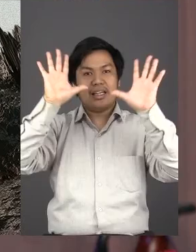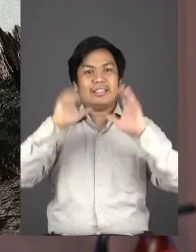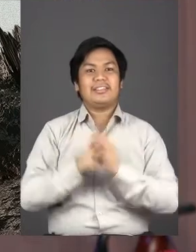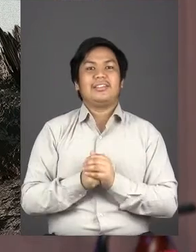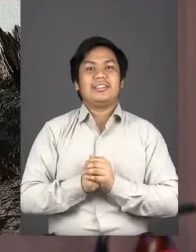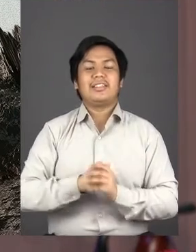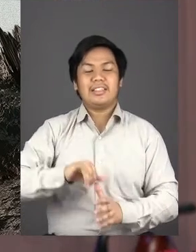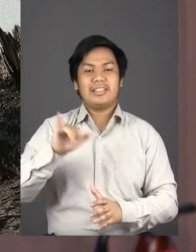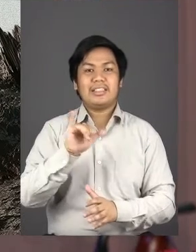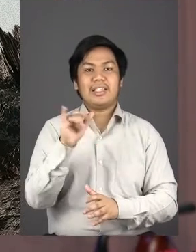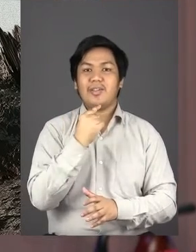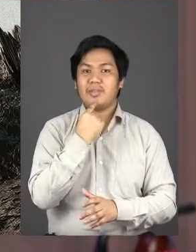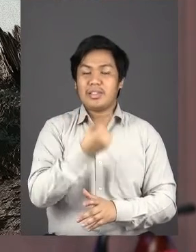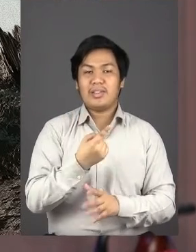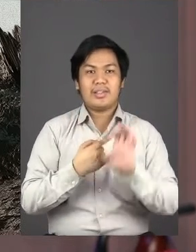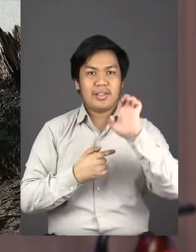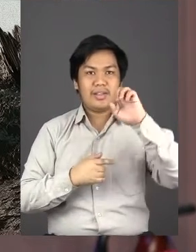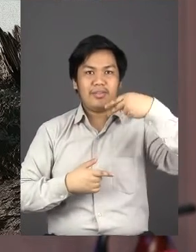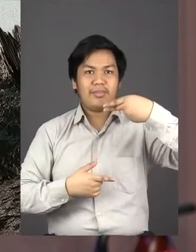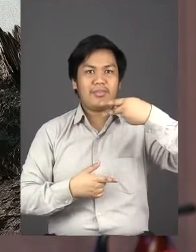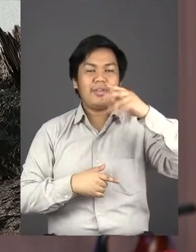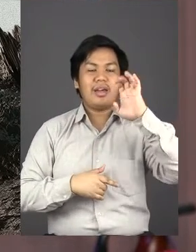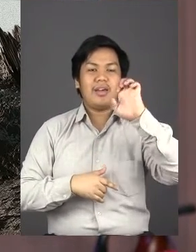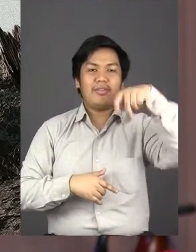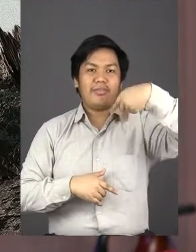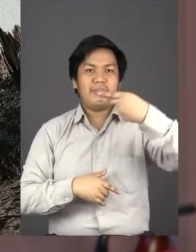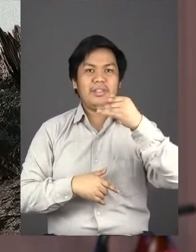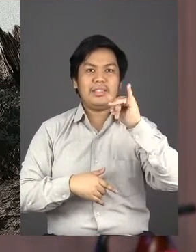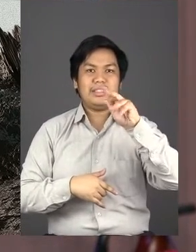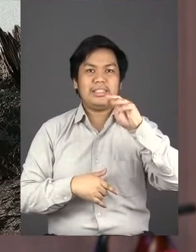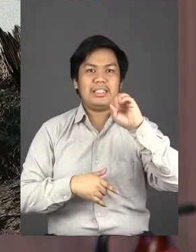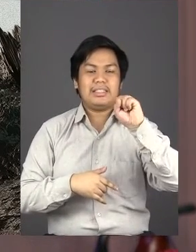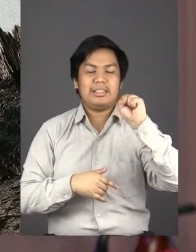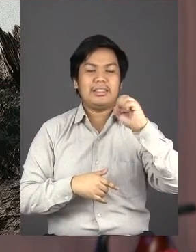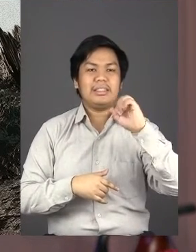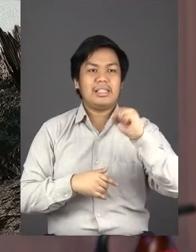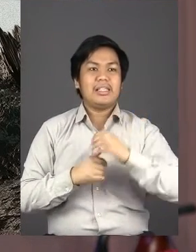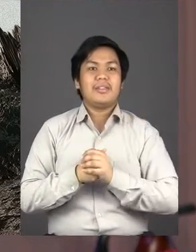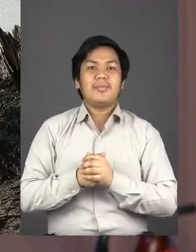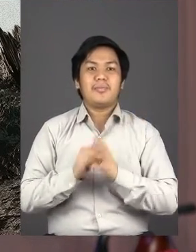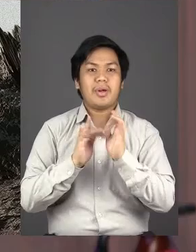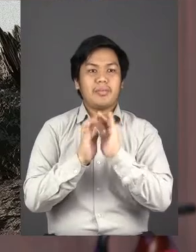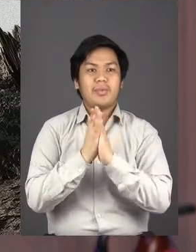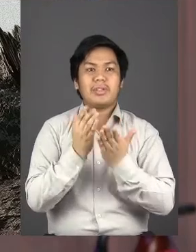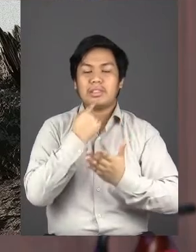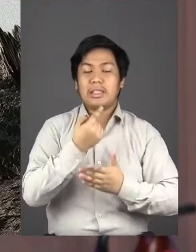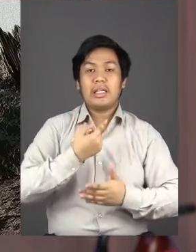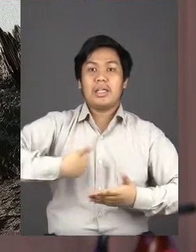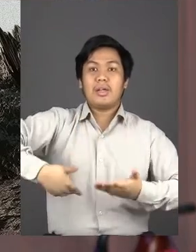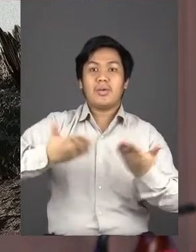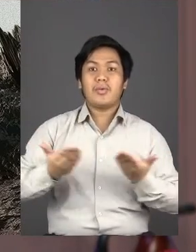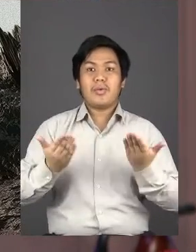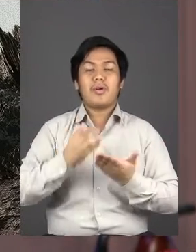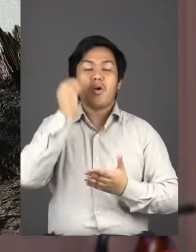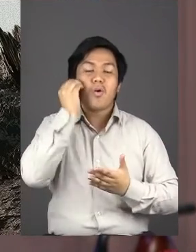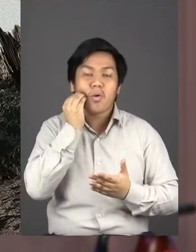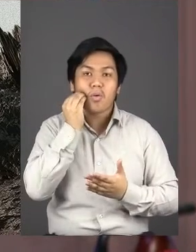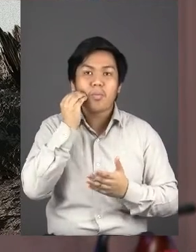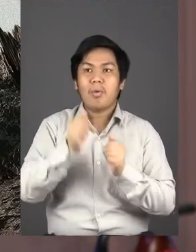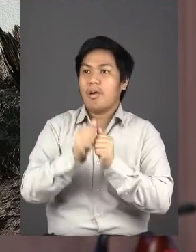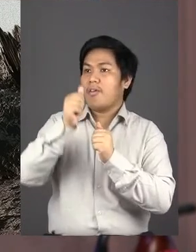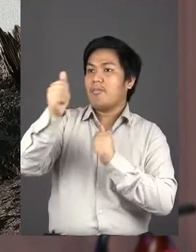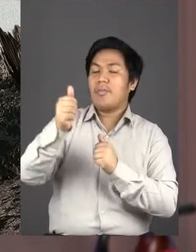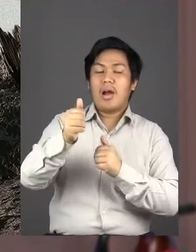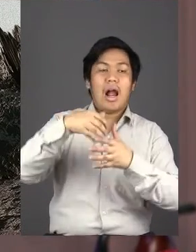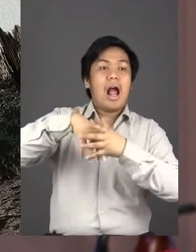Pareho na sinasabi sa Ephesians. 2 Corinthians 5:9. So whether we are at home or away, we make it our